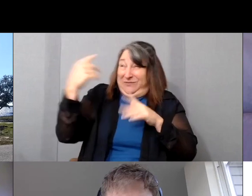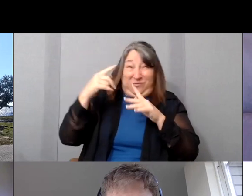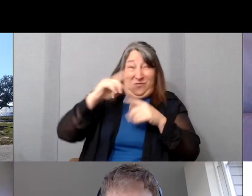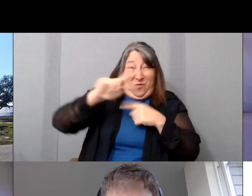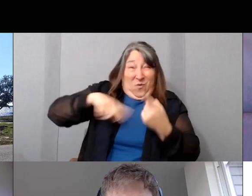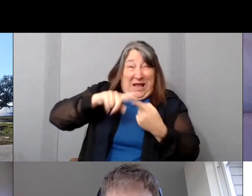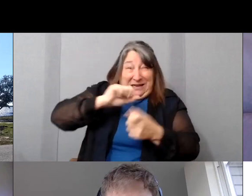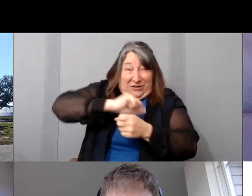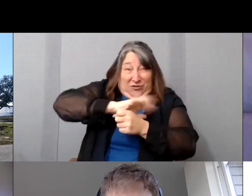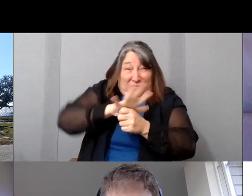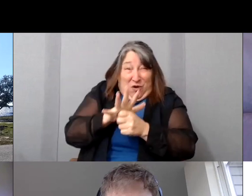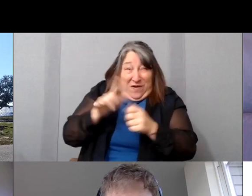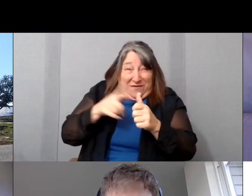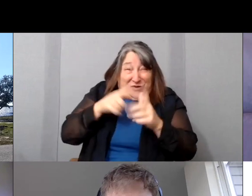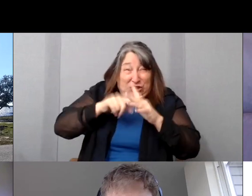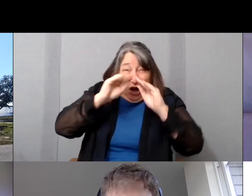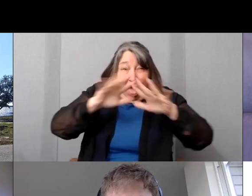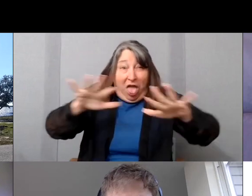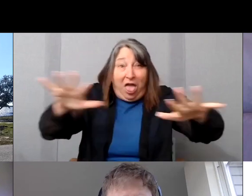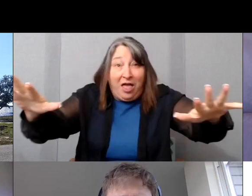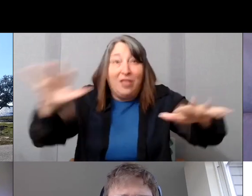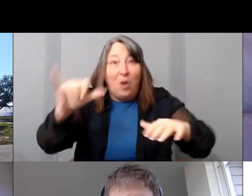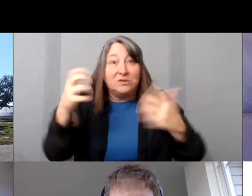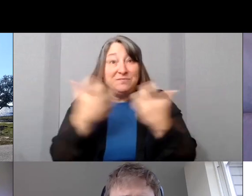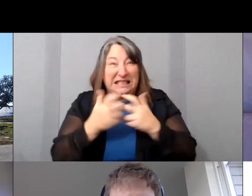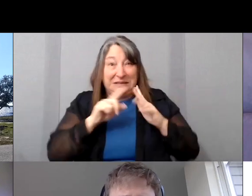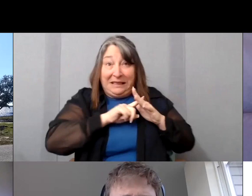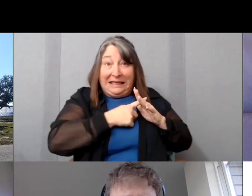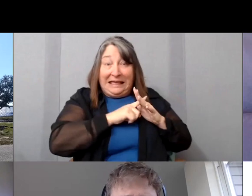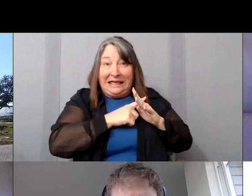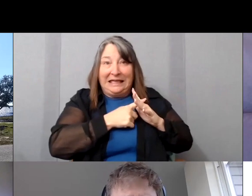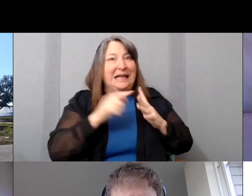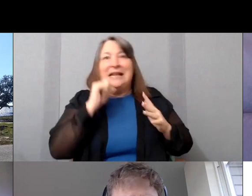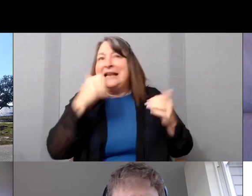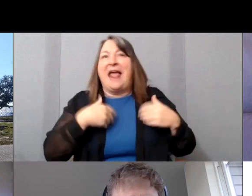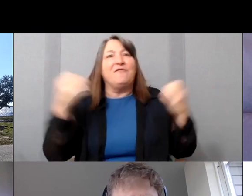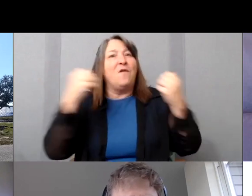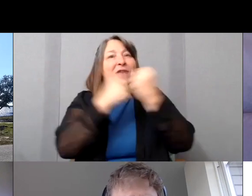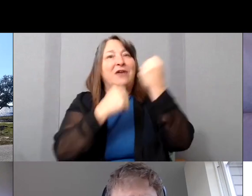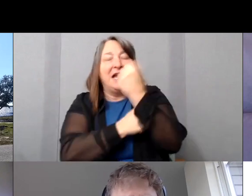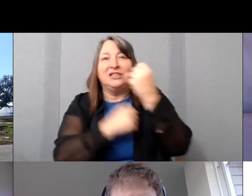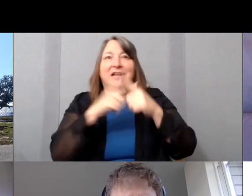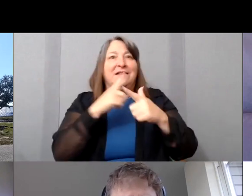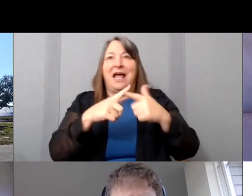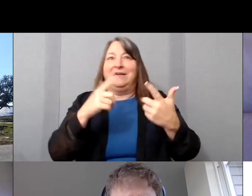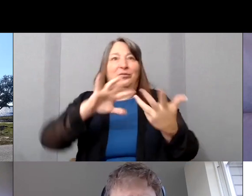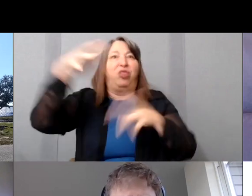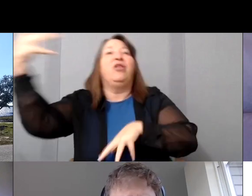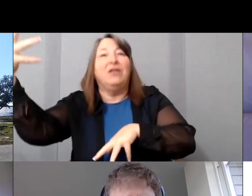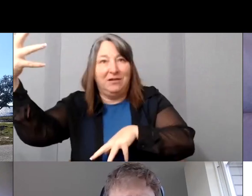happening, just in terms of expectations and not having quite that foundation. But finding ways